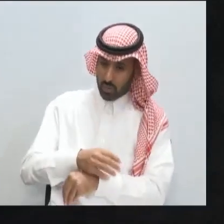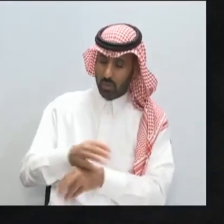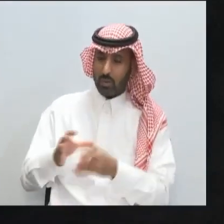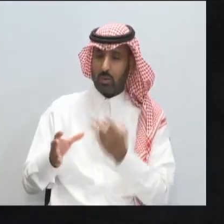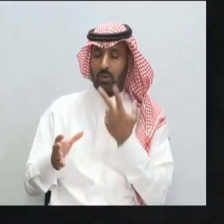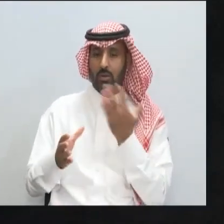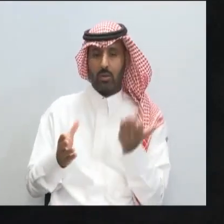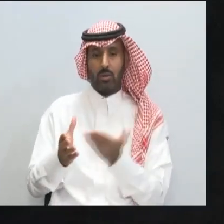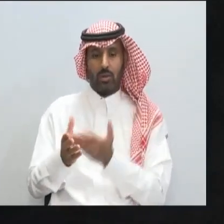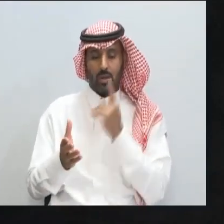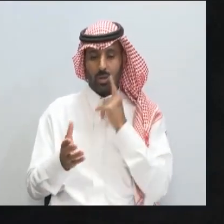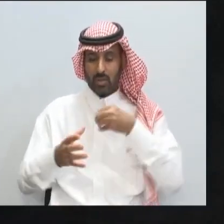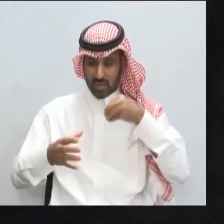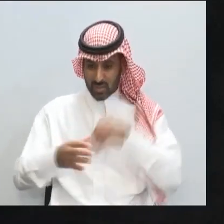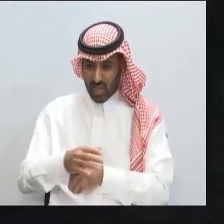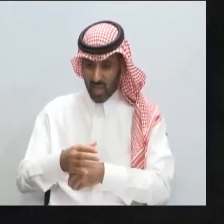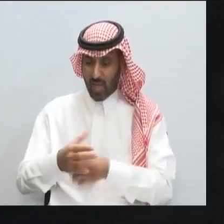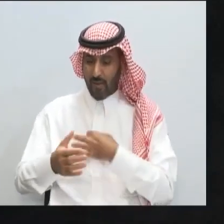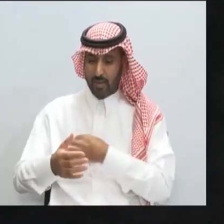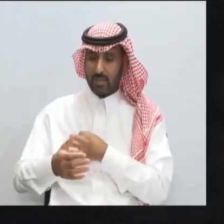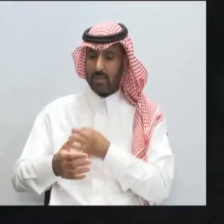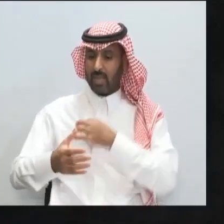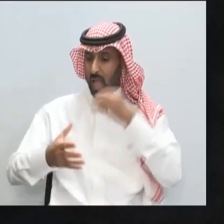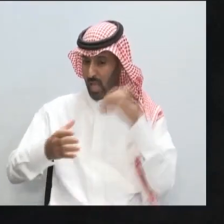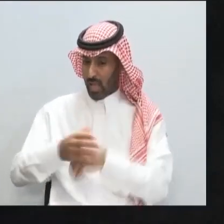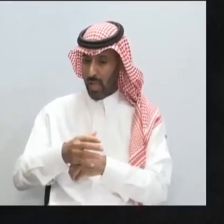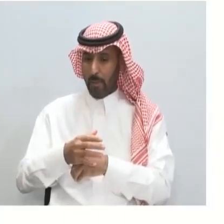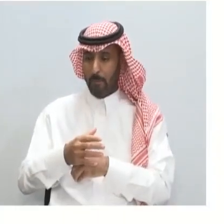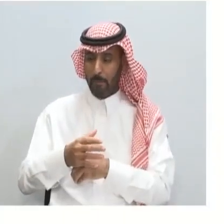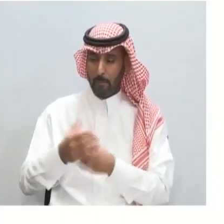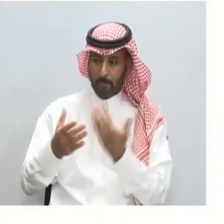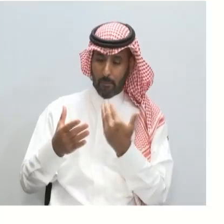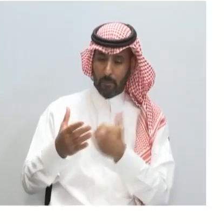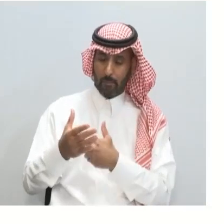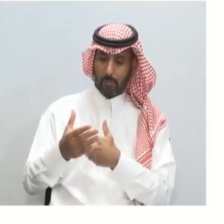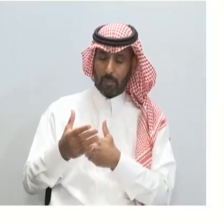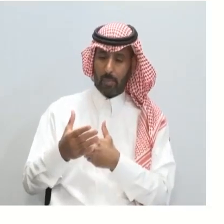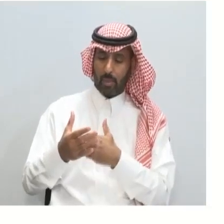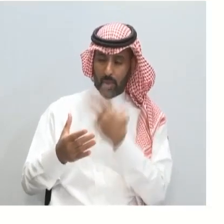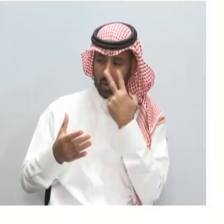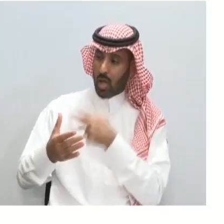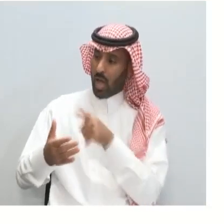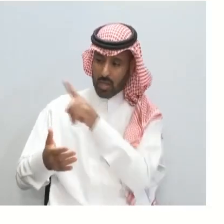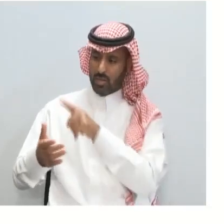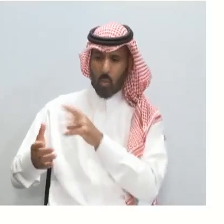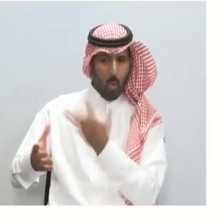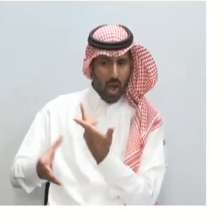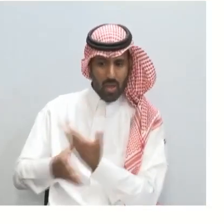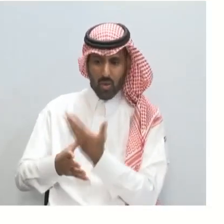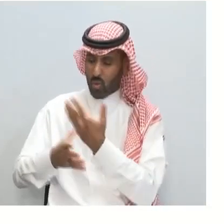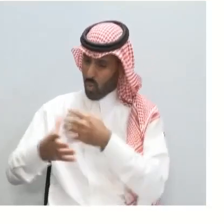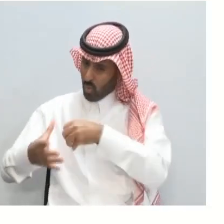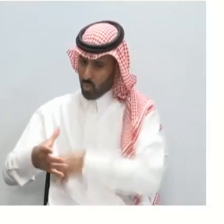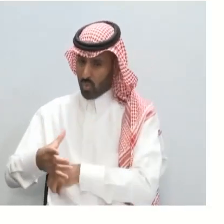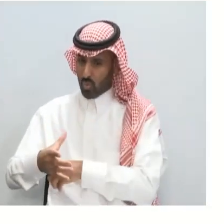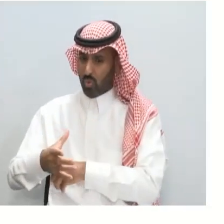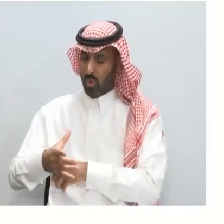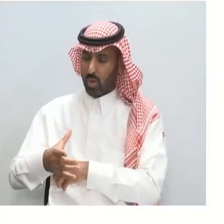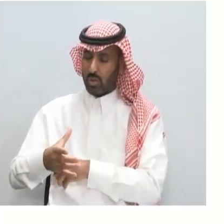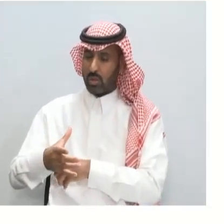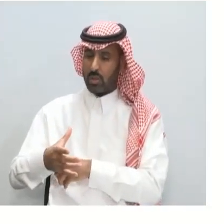inside. He's stuffing a shirt inside his bag. When I asked him about it, so he